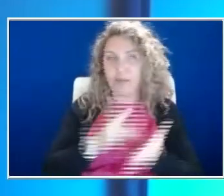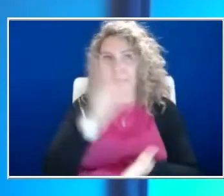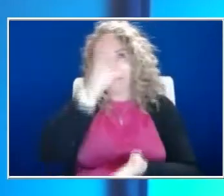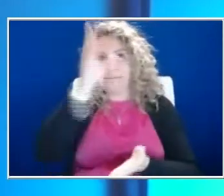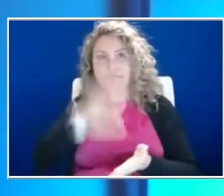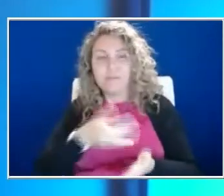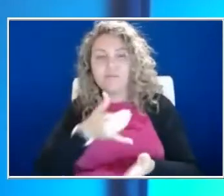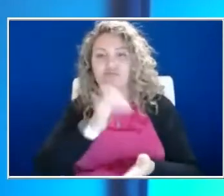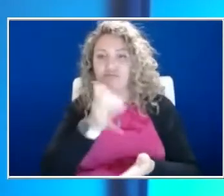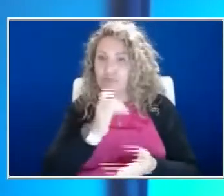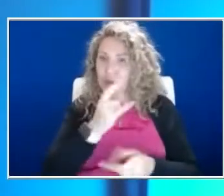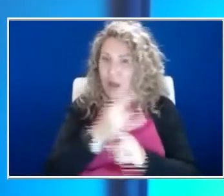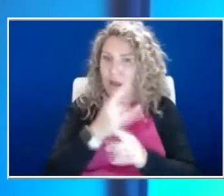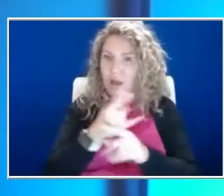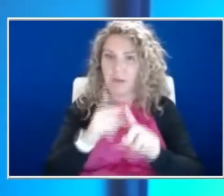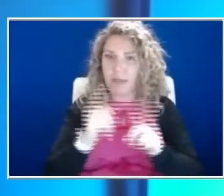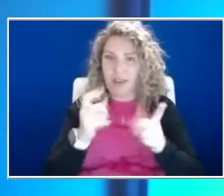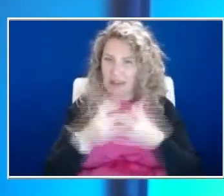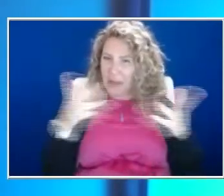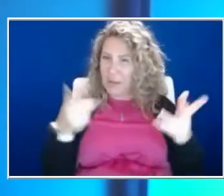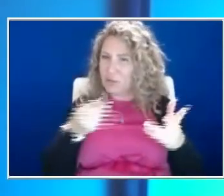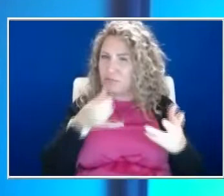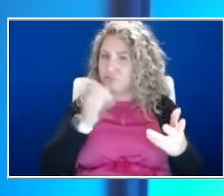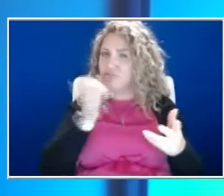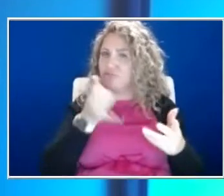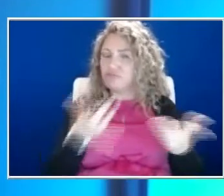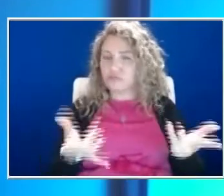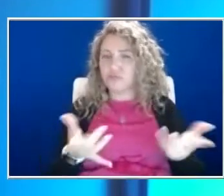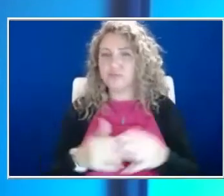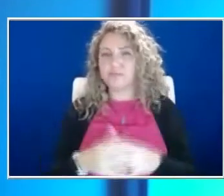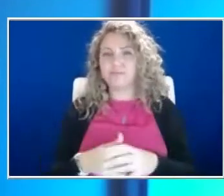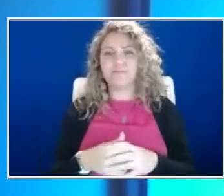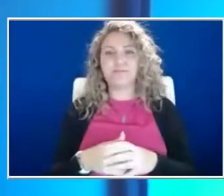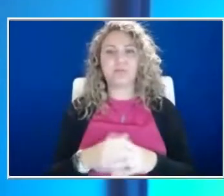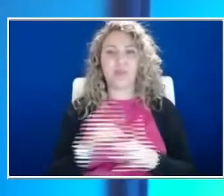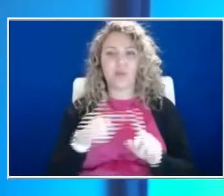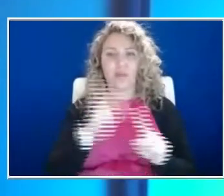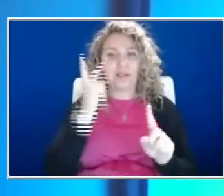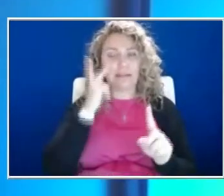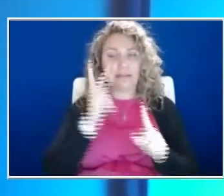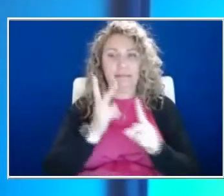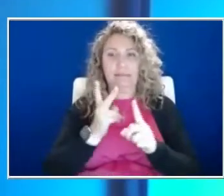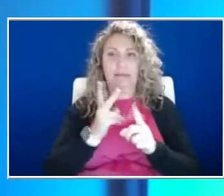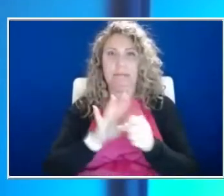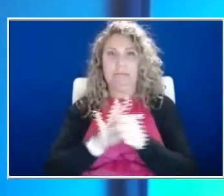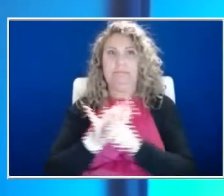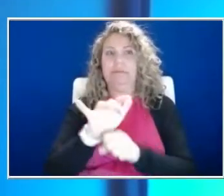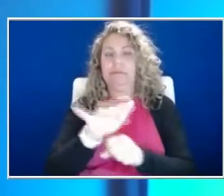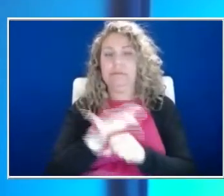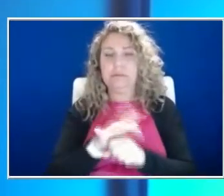but how much are you having? And when we see an excess, definitely of what would be like 8 a